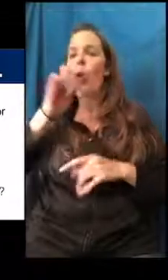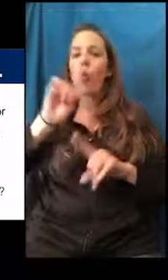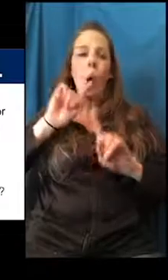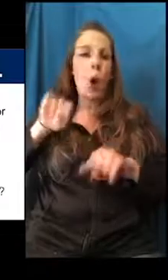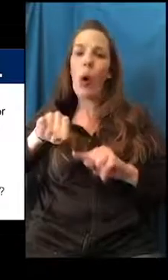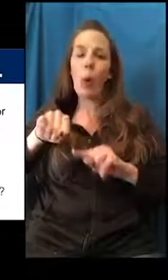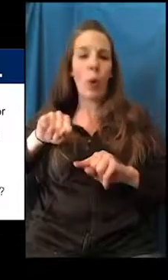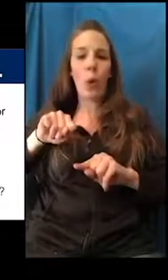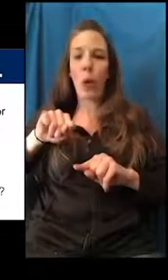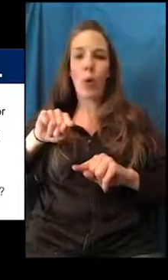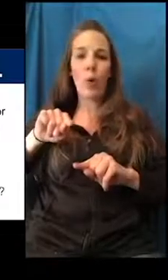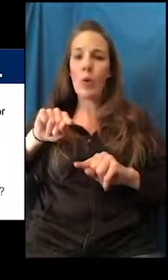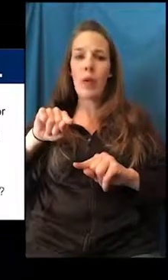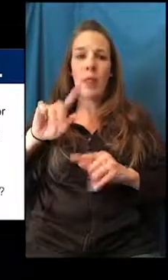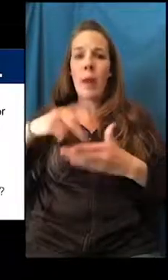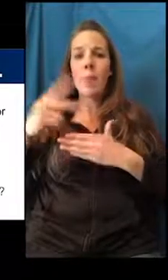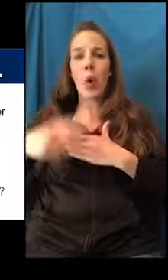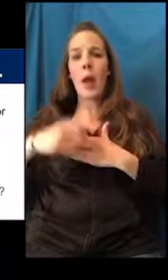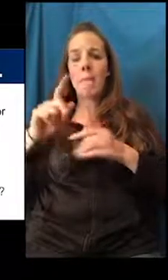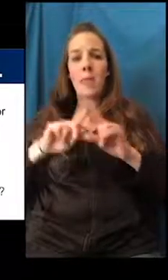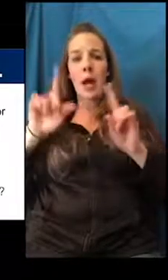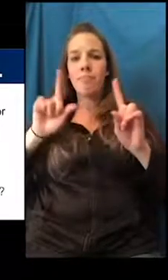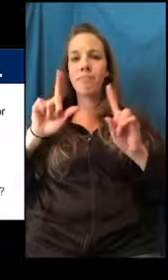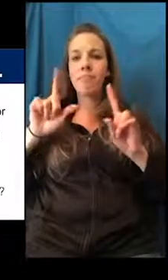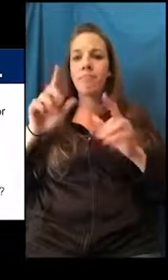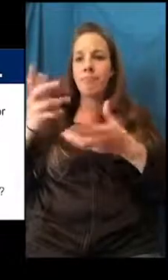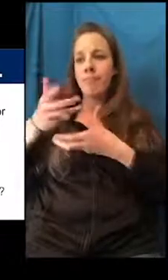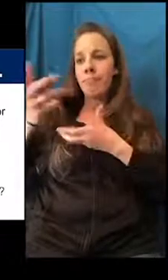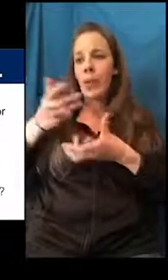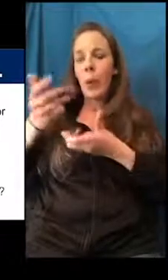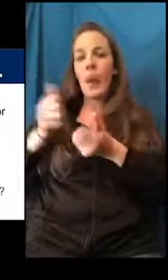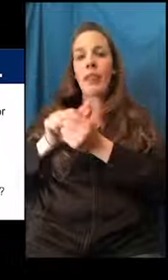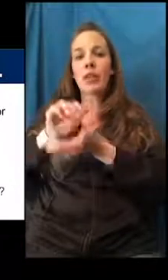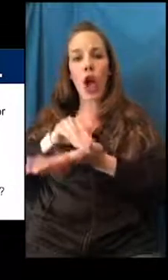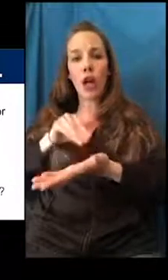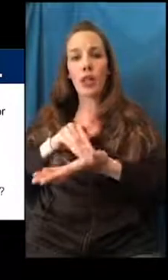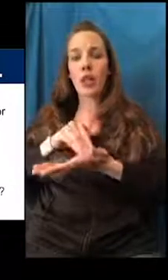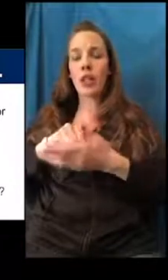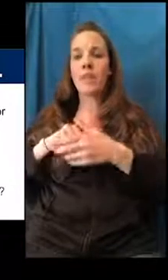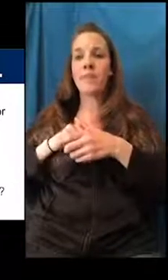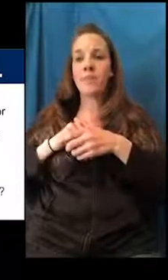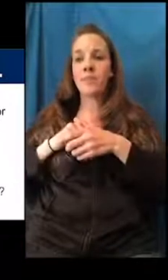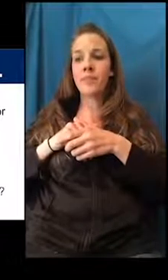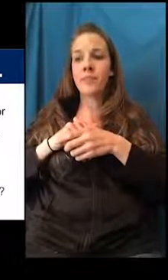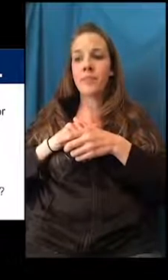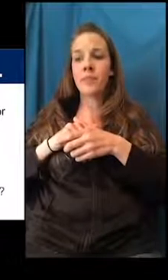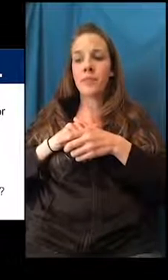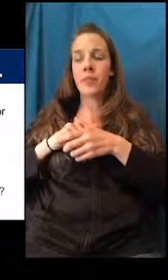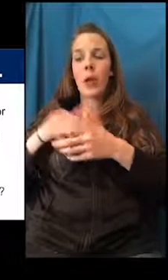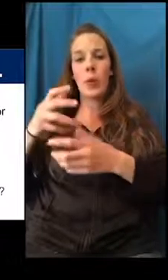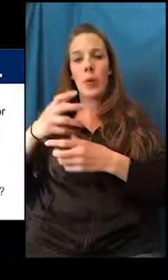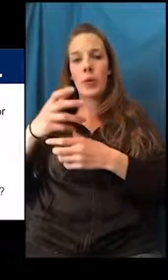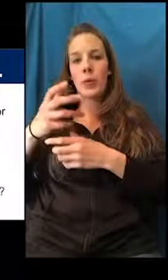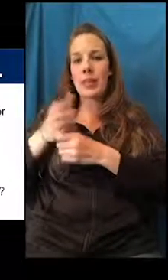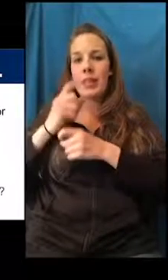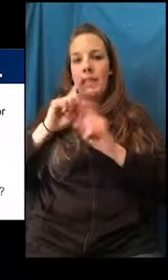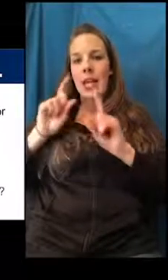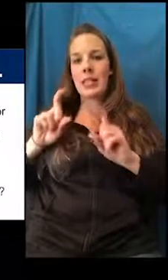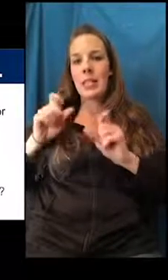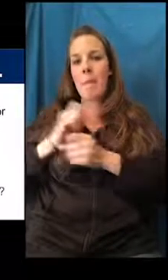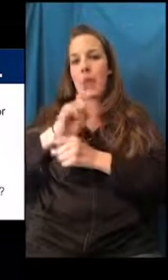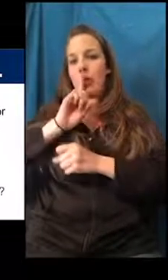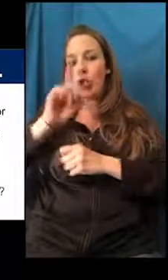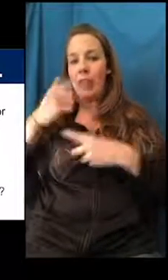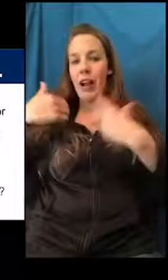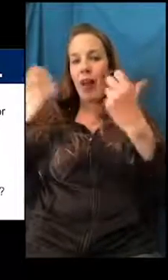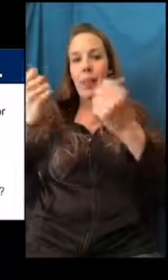the program, but they would be talking to their doctor and then receiving testing to ensure that they are healthy before